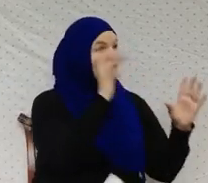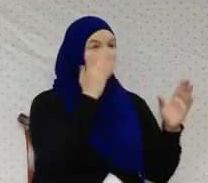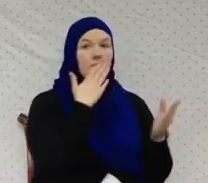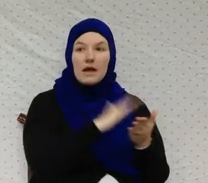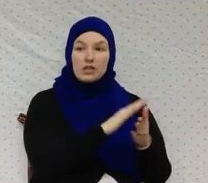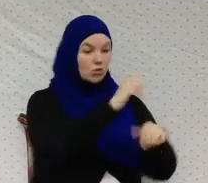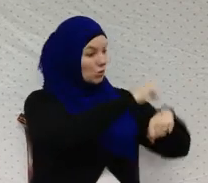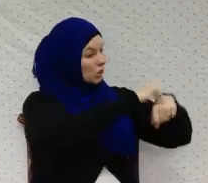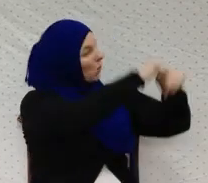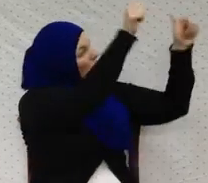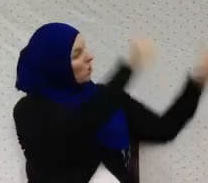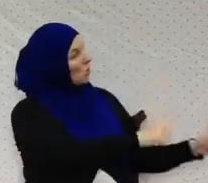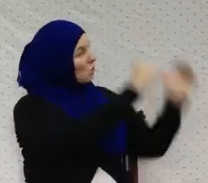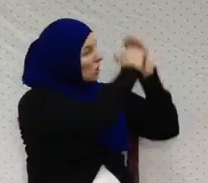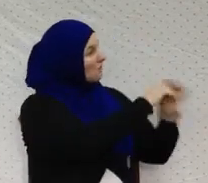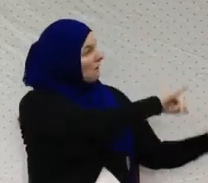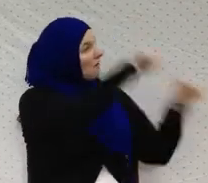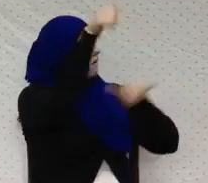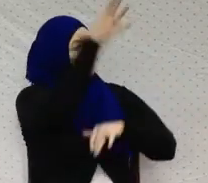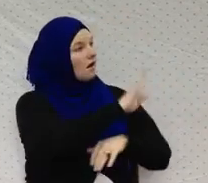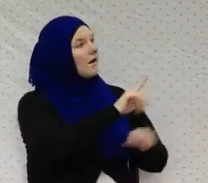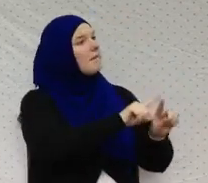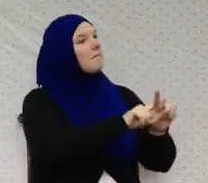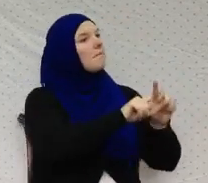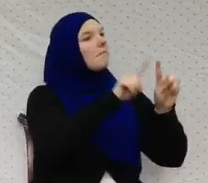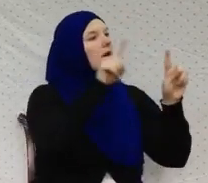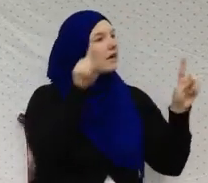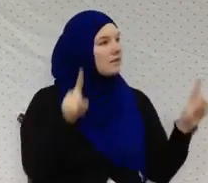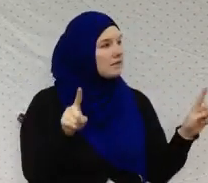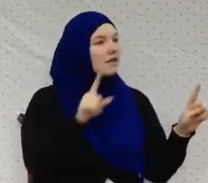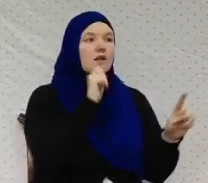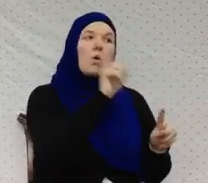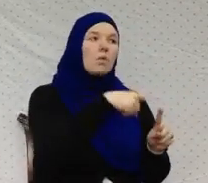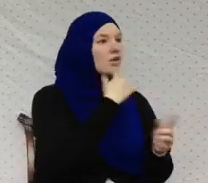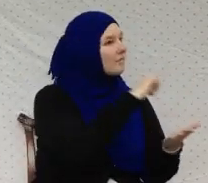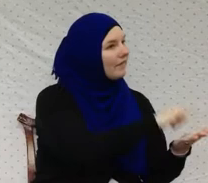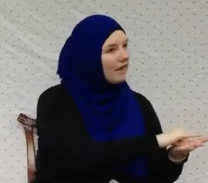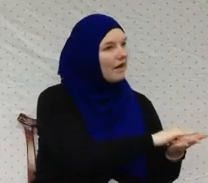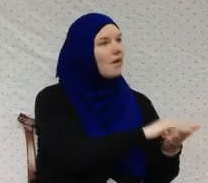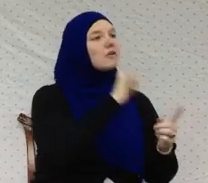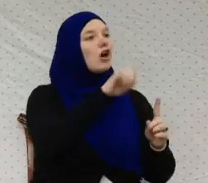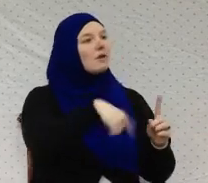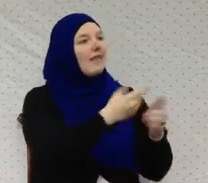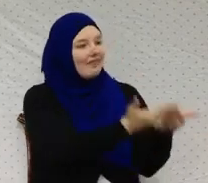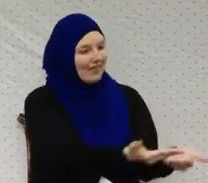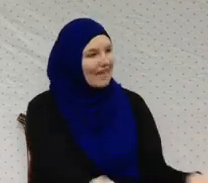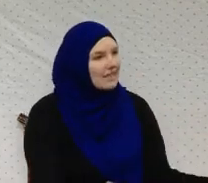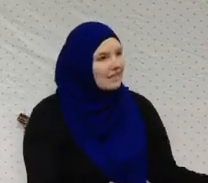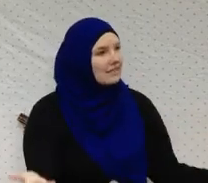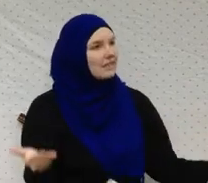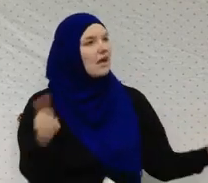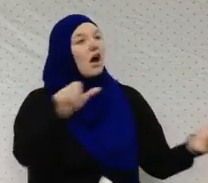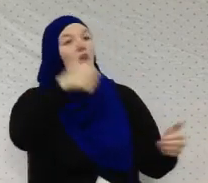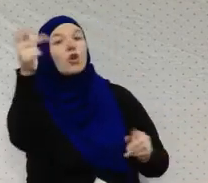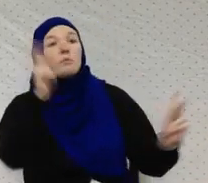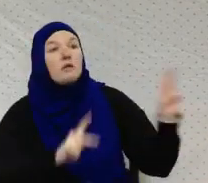talking about directing your obedience to anyone other than Allah. Except for the people that